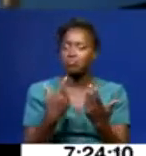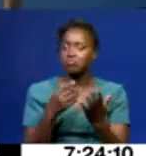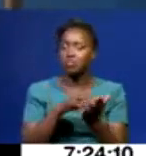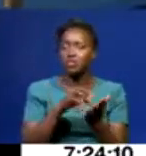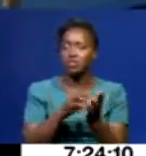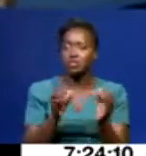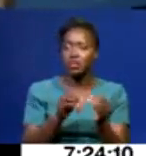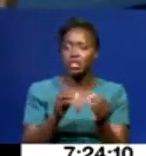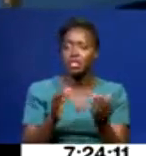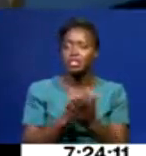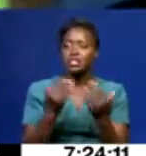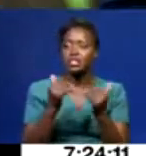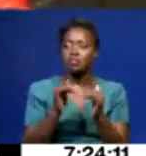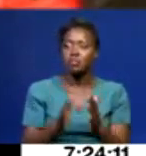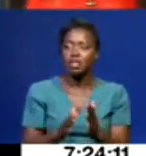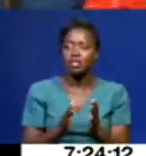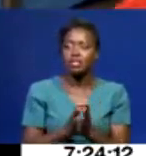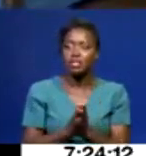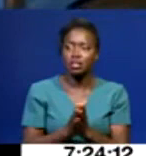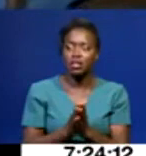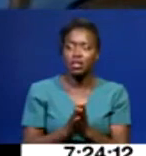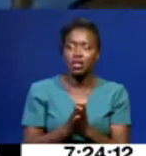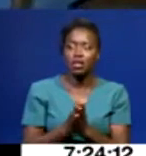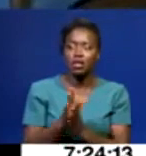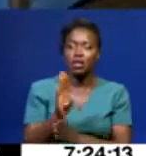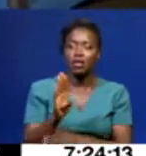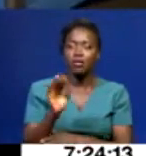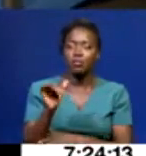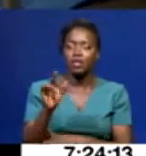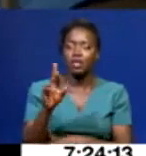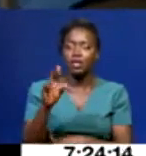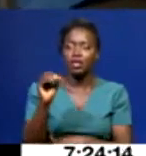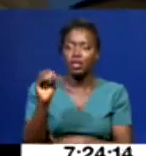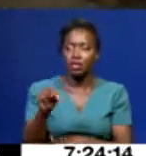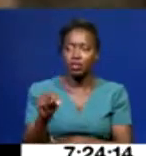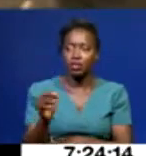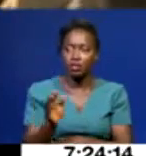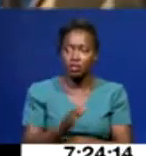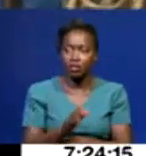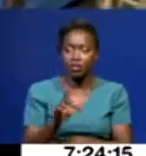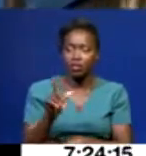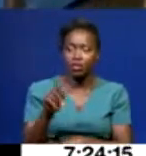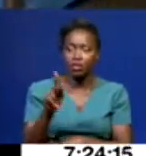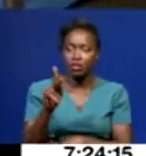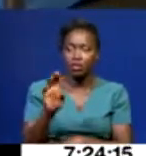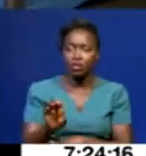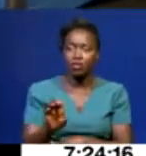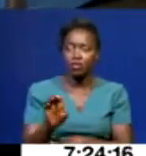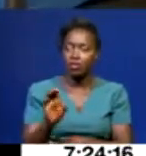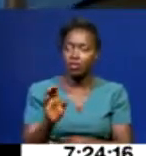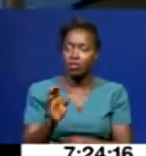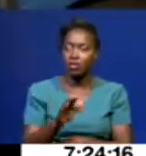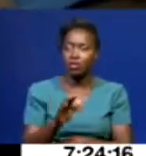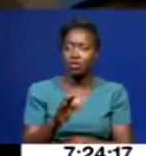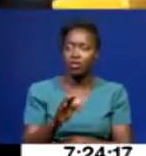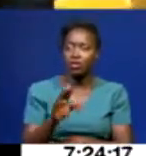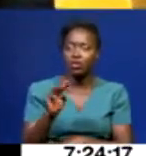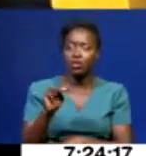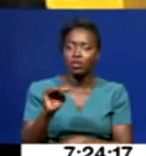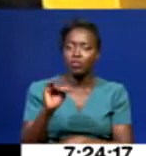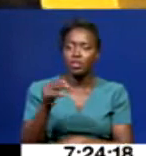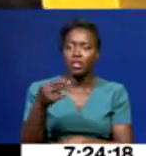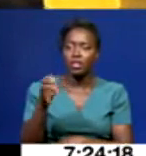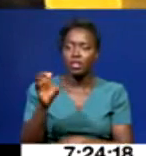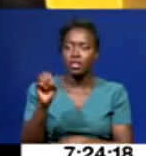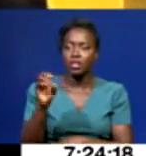wachezaji waliojumuishwa kikosini ni Byron Odhiambo wa KCB, Kevin Lukotiala wa Kariobangi Sharks, Clinton Miheso wa Kenya